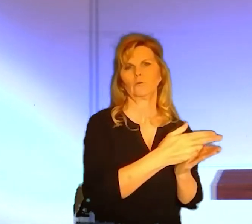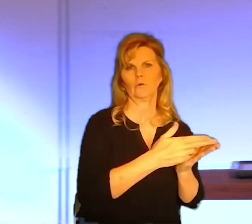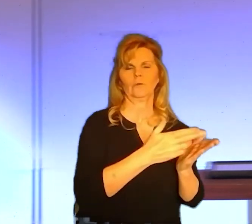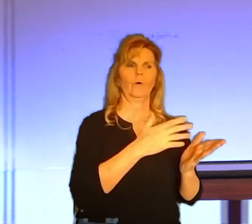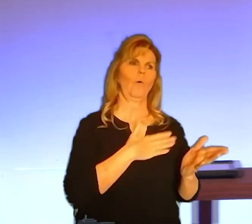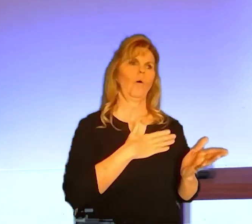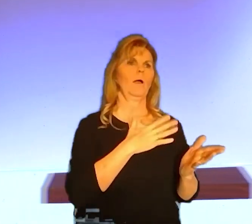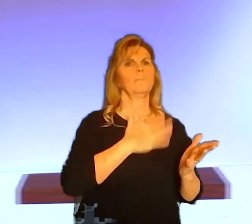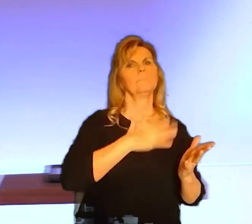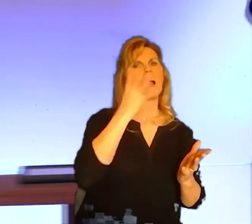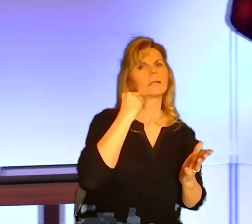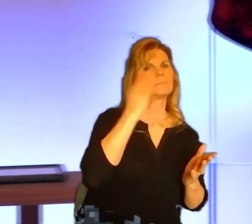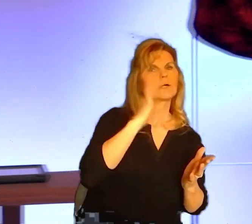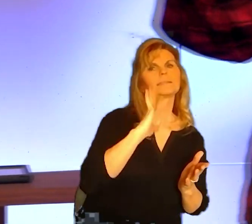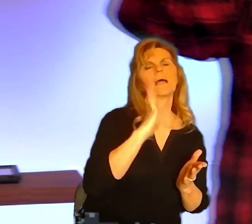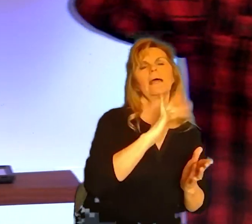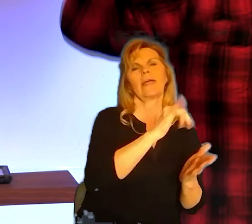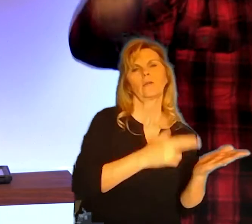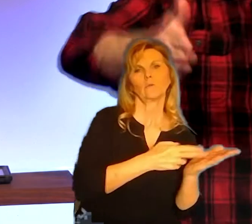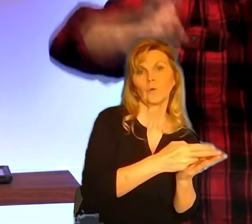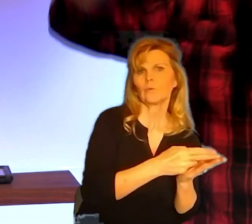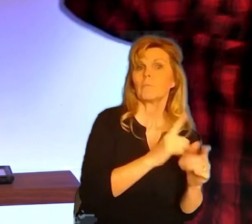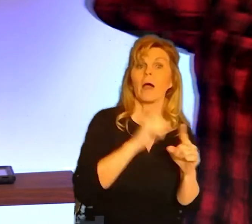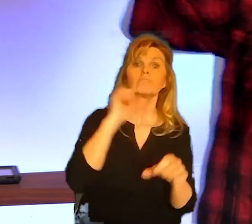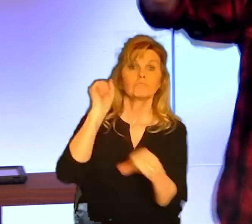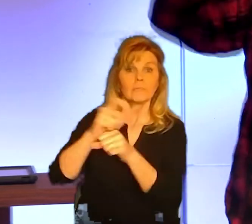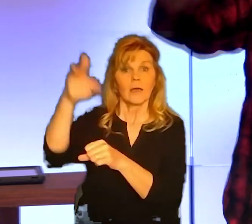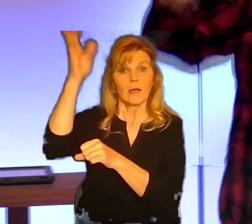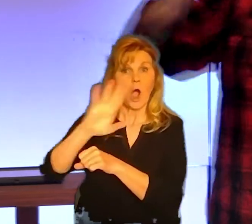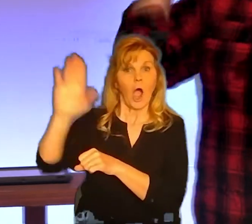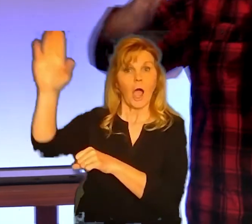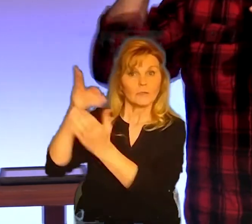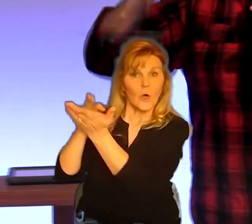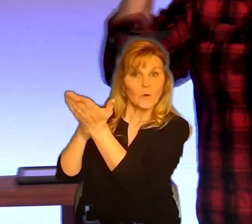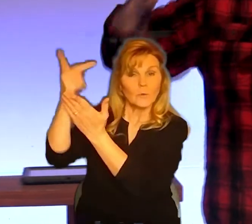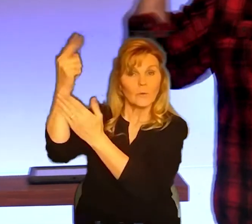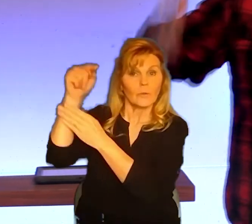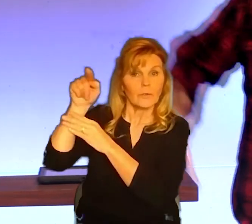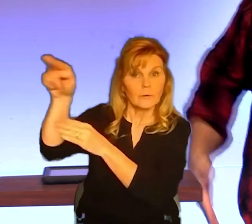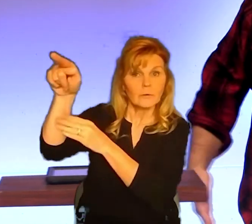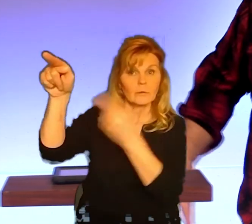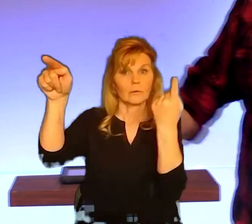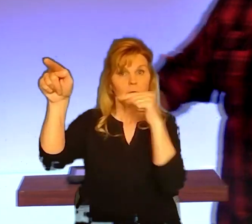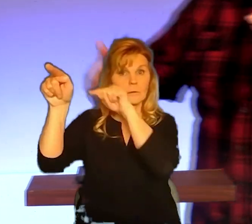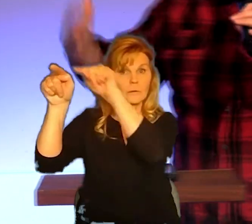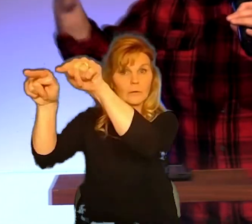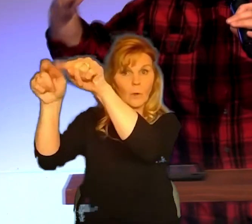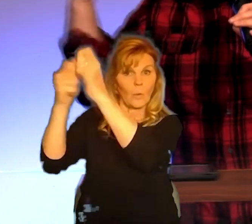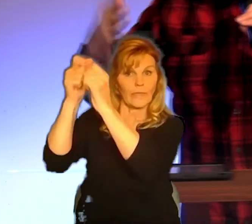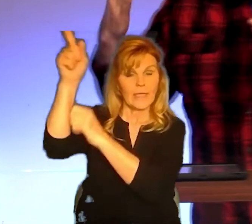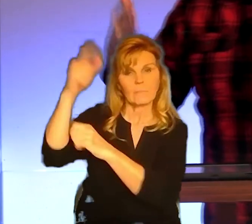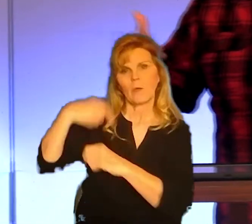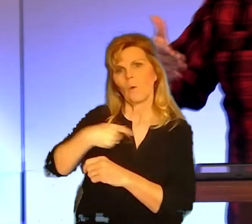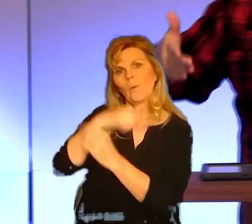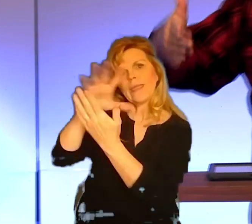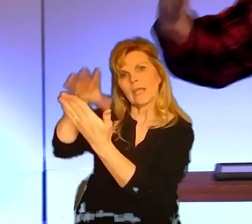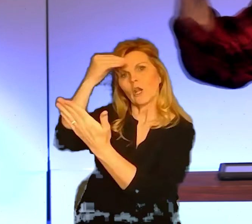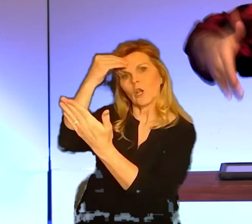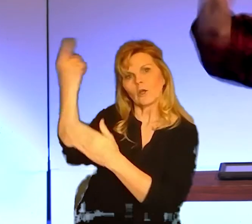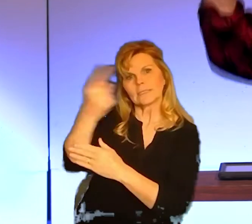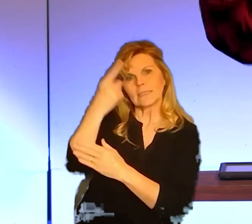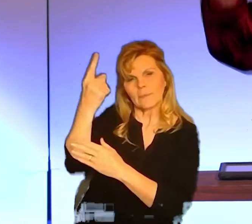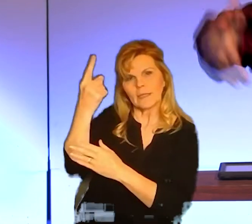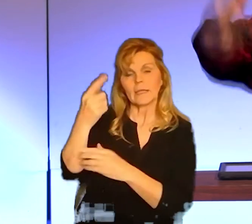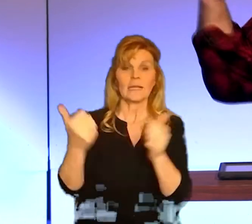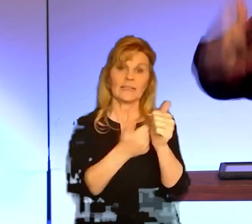past experiences or our past pain, but that when we align with heaven and we align with what God says, we can learn something. The